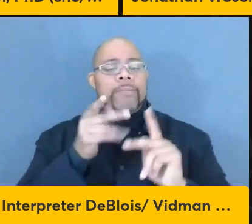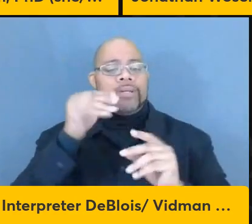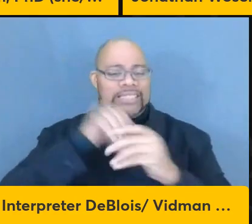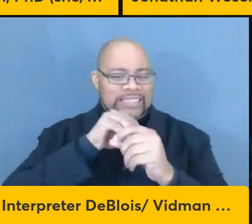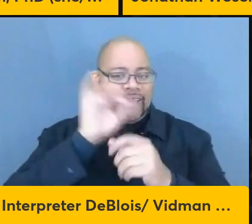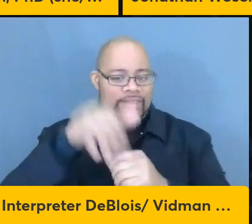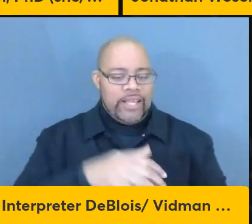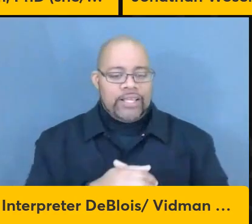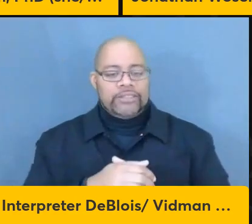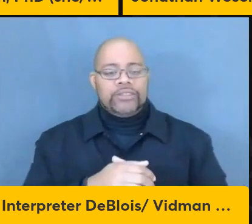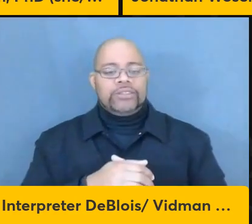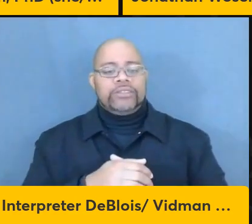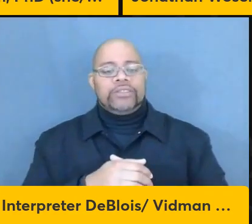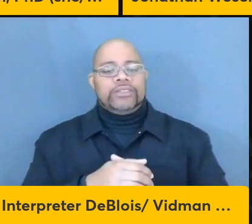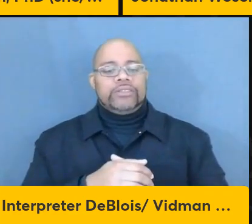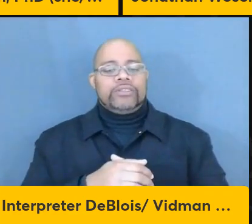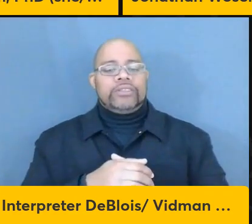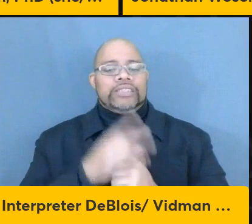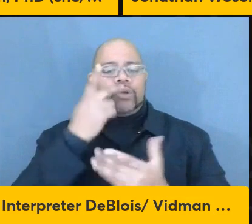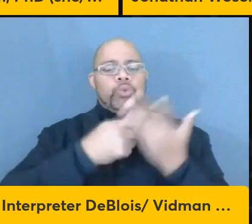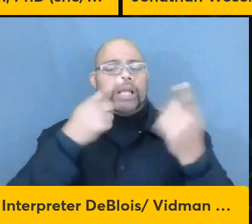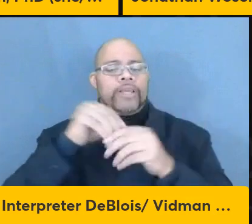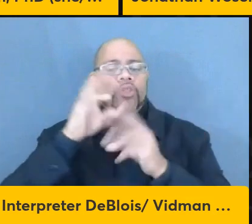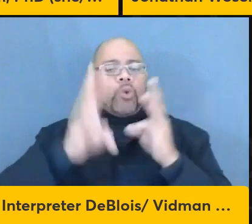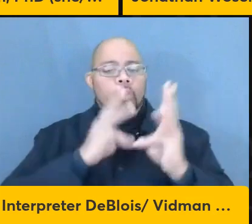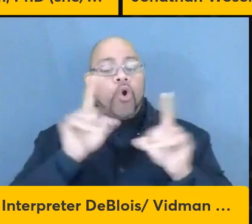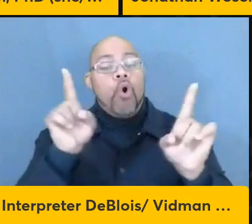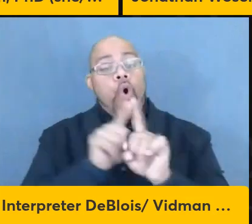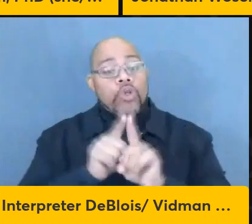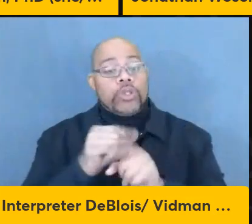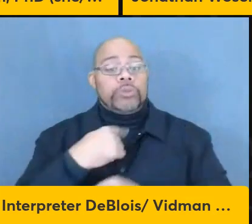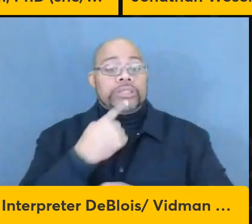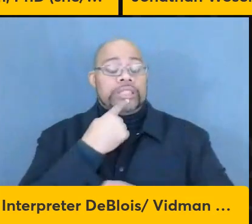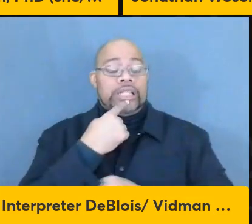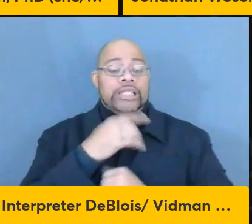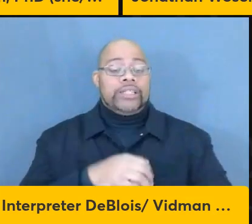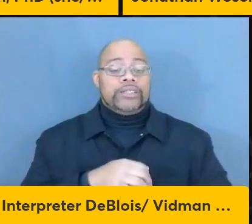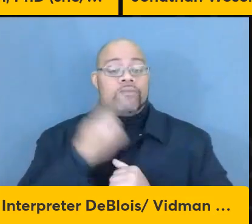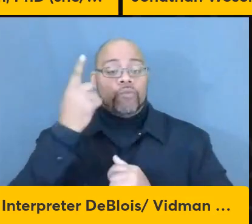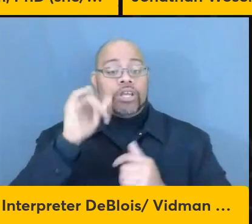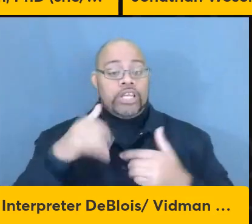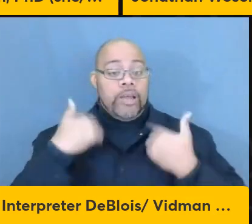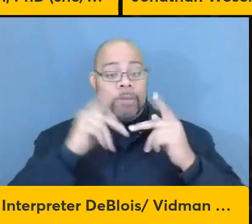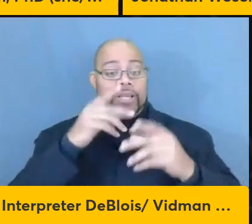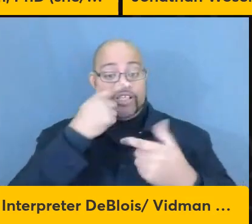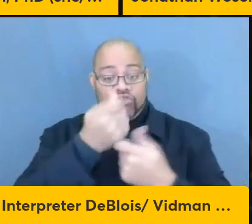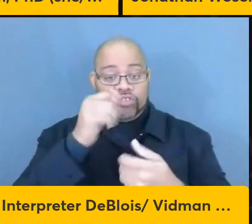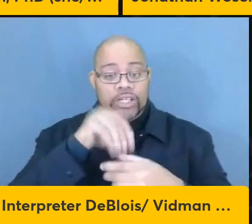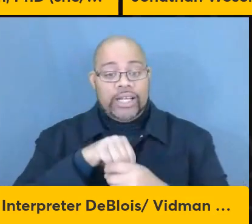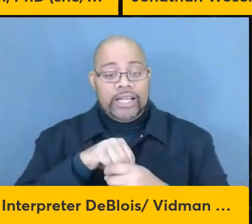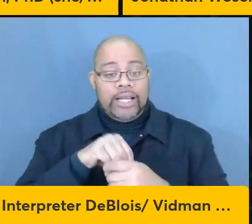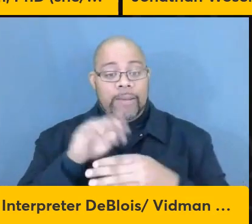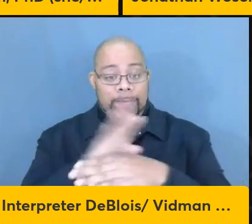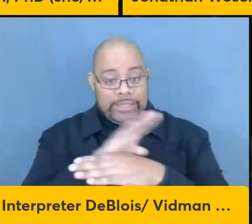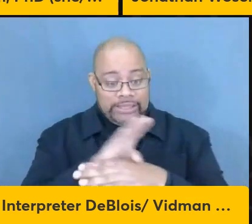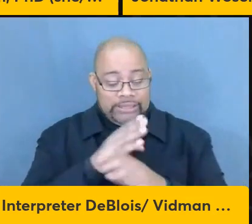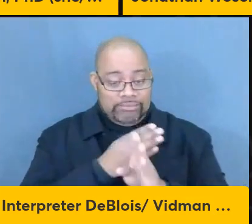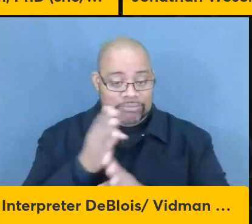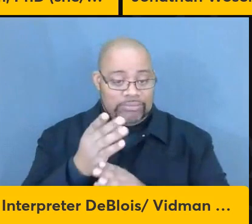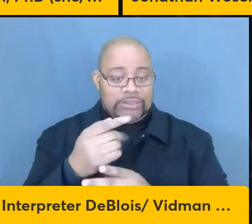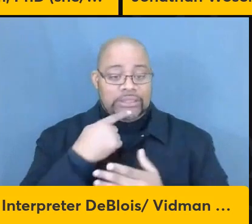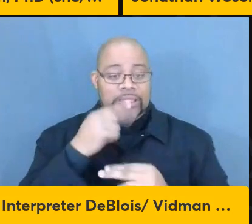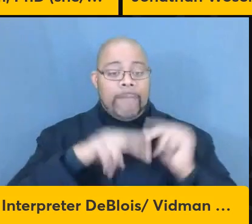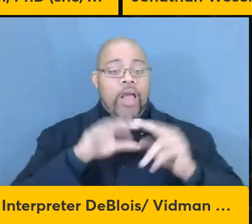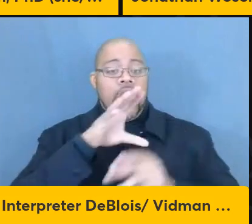of that, be exposed to what's going on in the world. I also would say, like, for those young people interested in like entrepreneurship or understanding how